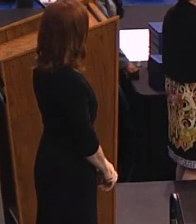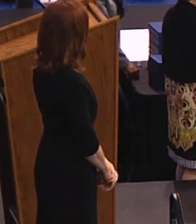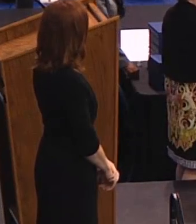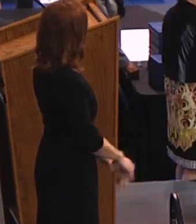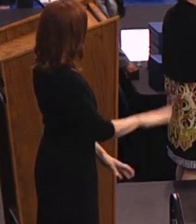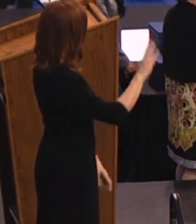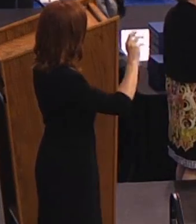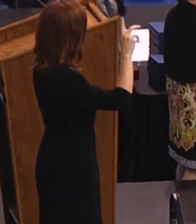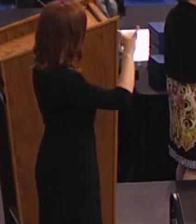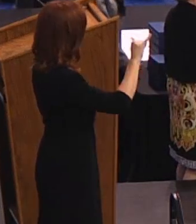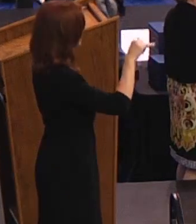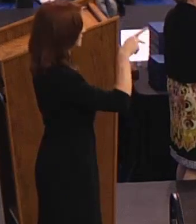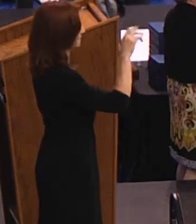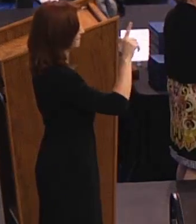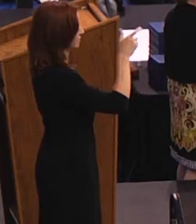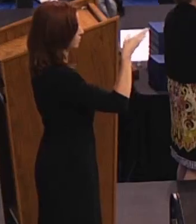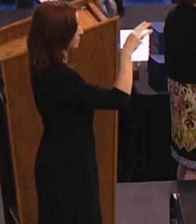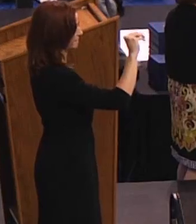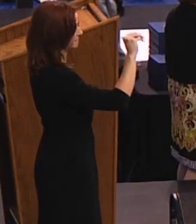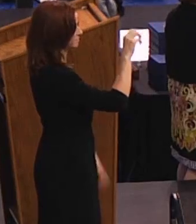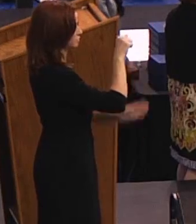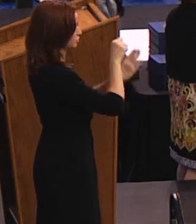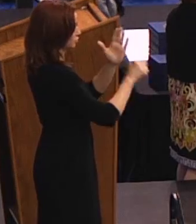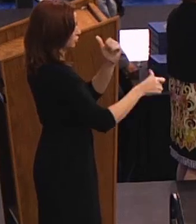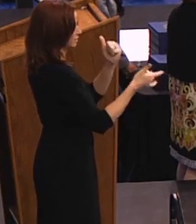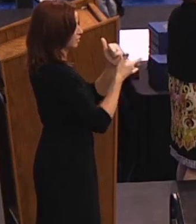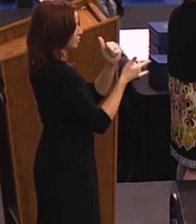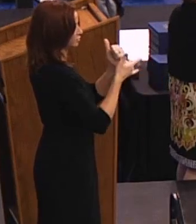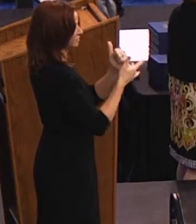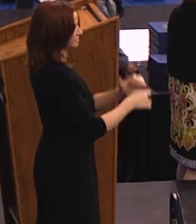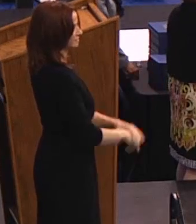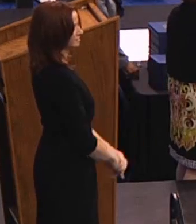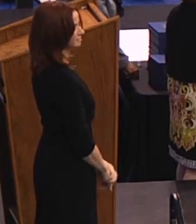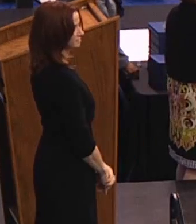Brittany Diana Pilgrim, Surgical Technology.